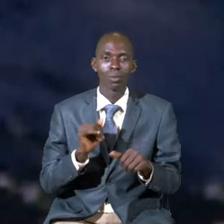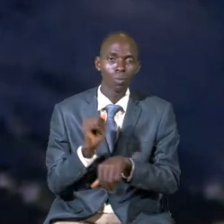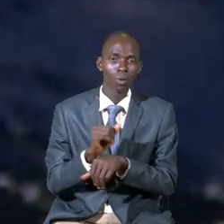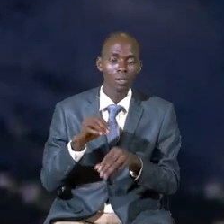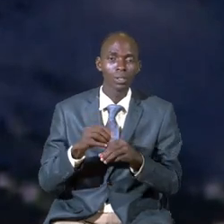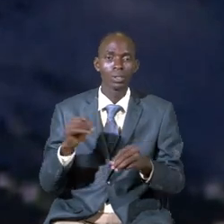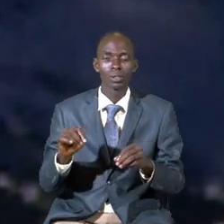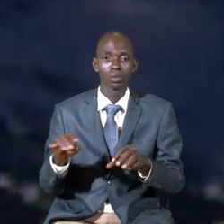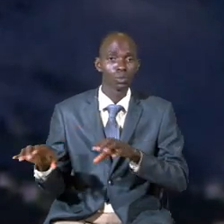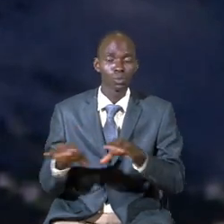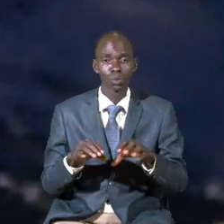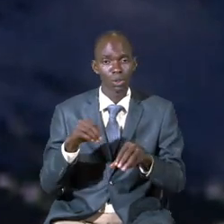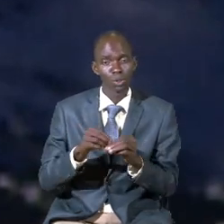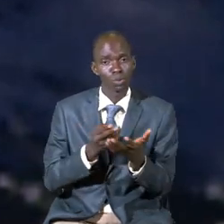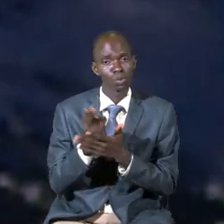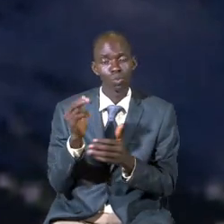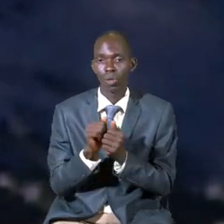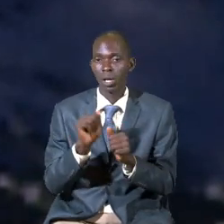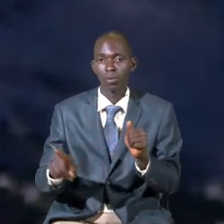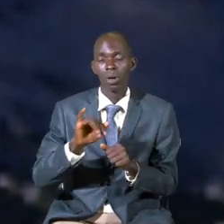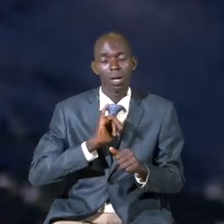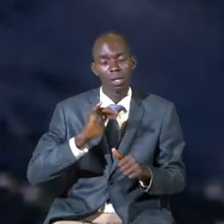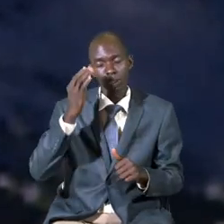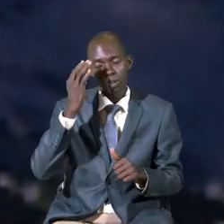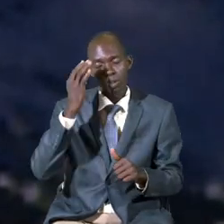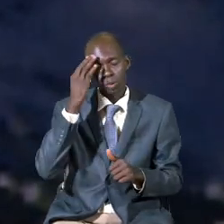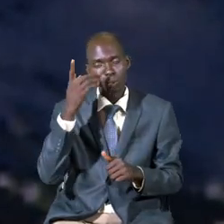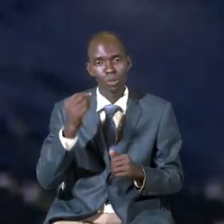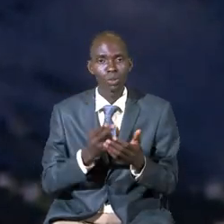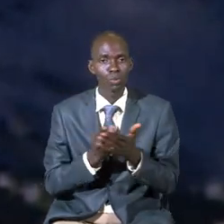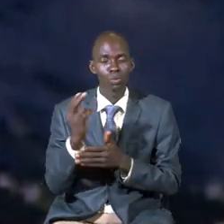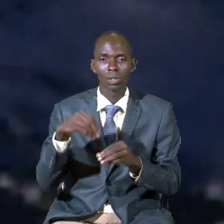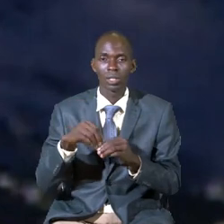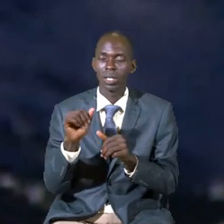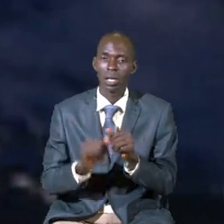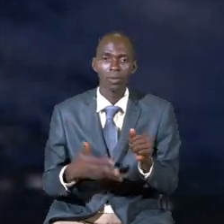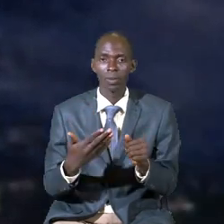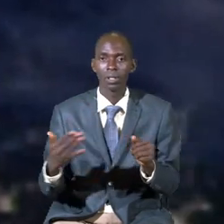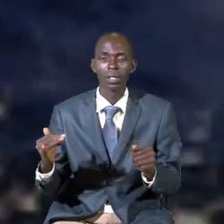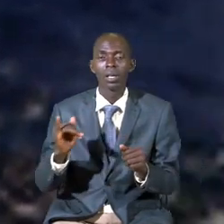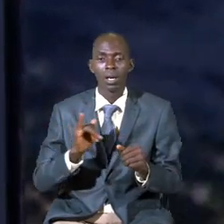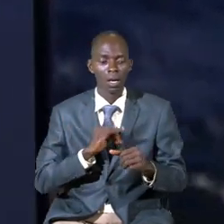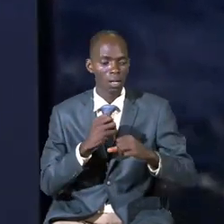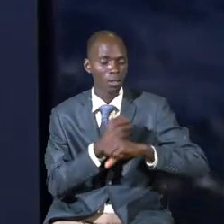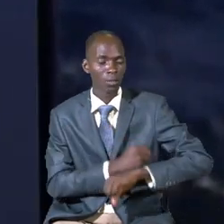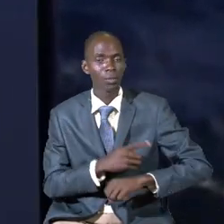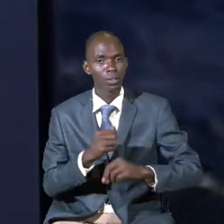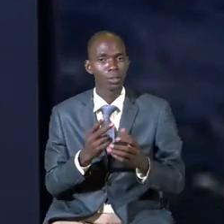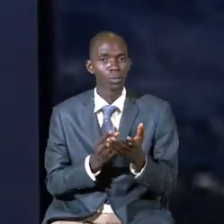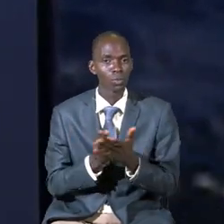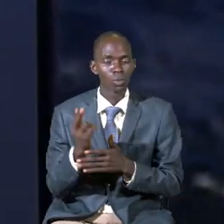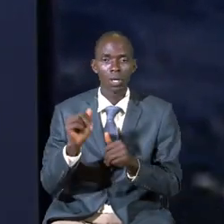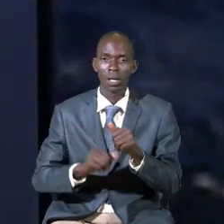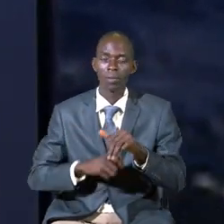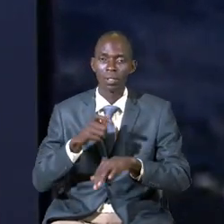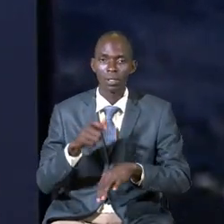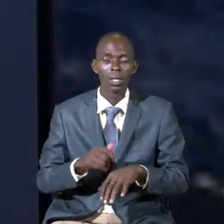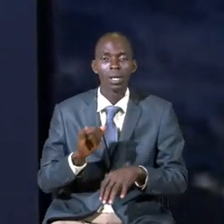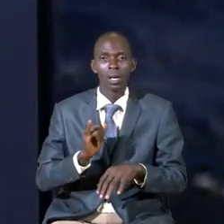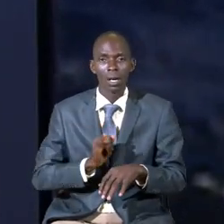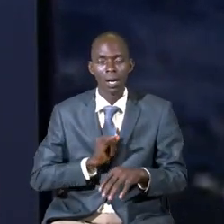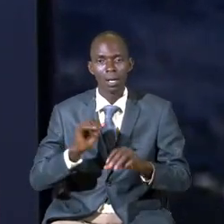everyone i discern the truth in everything i defend the truth every time i